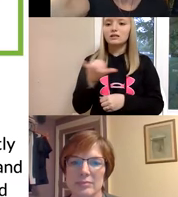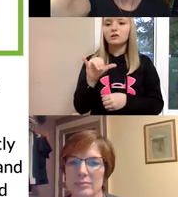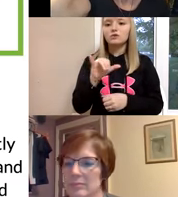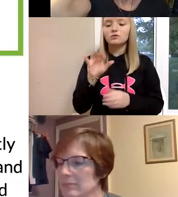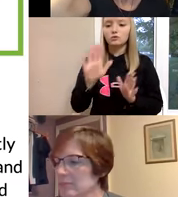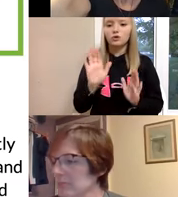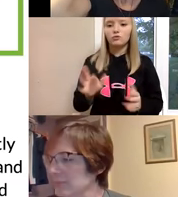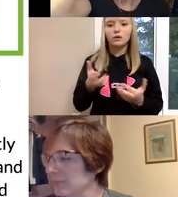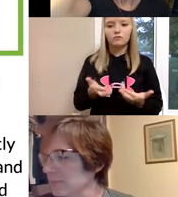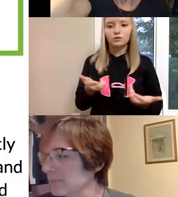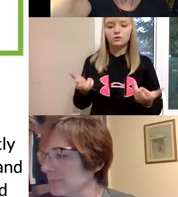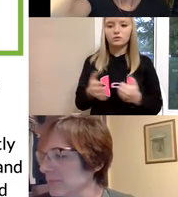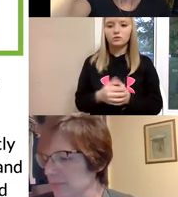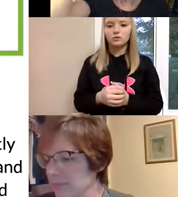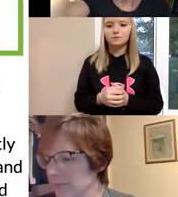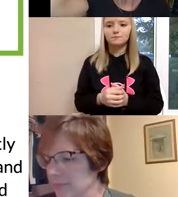So it